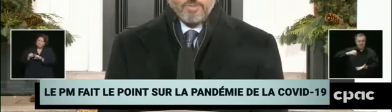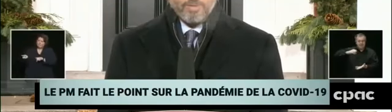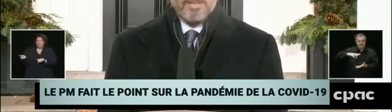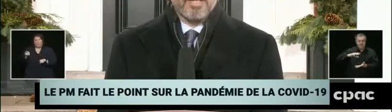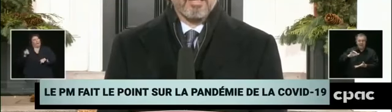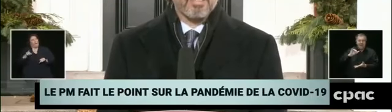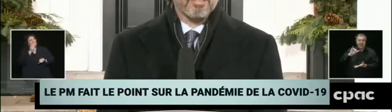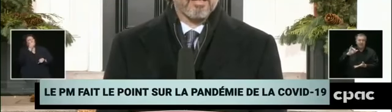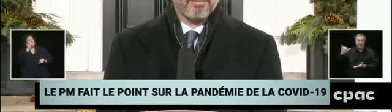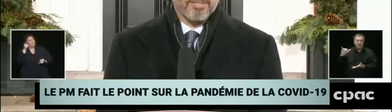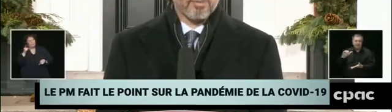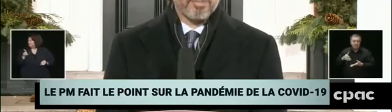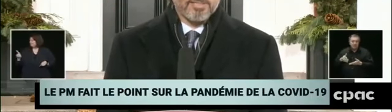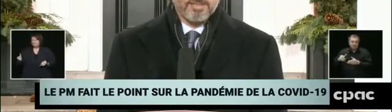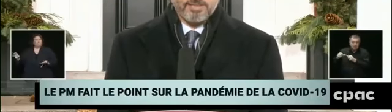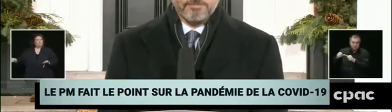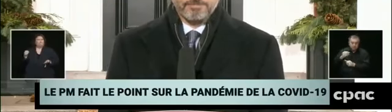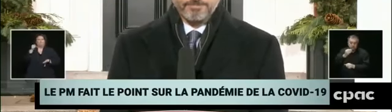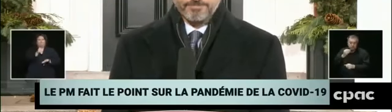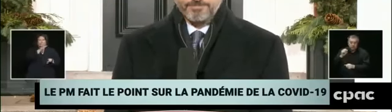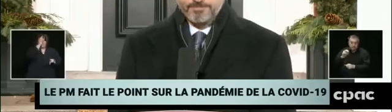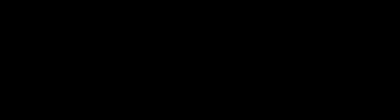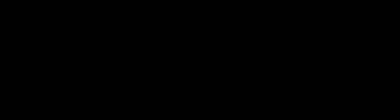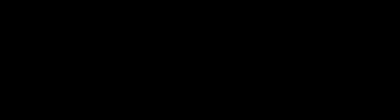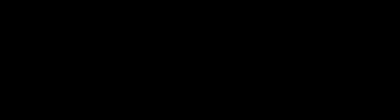have to quarantine in a federal facility.